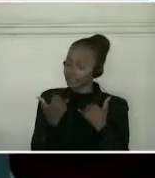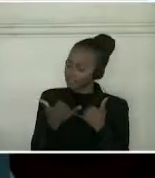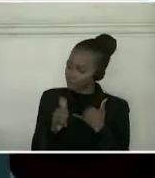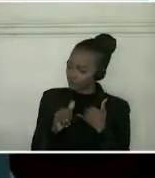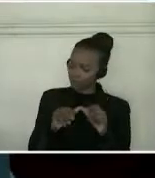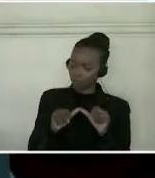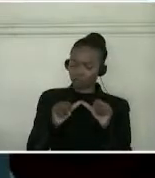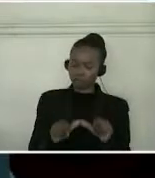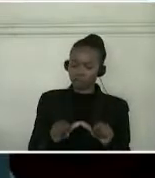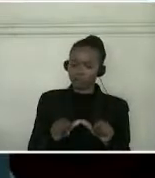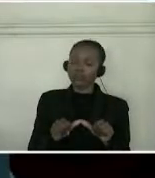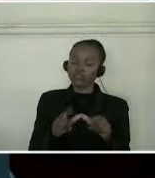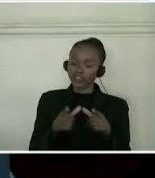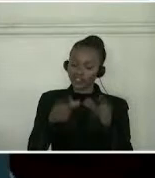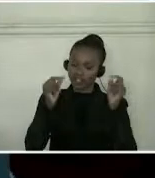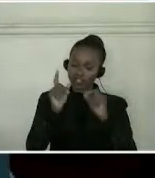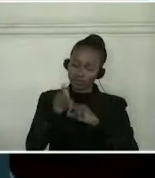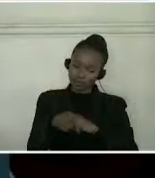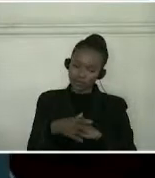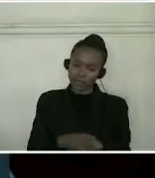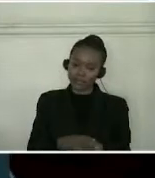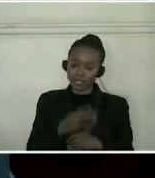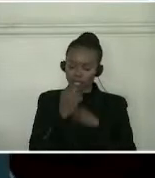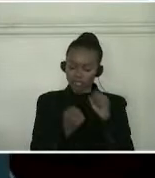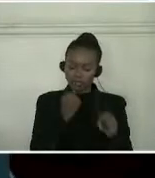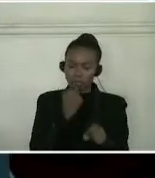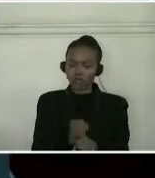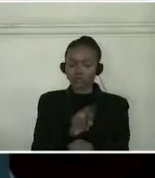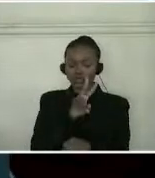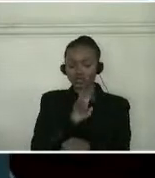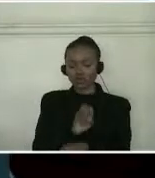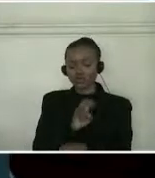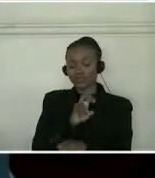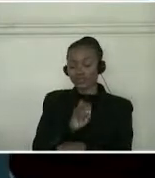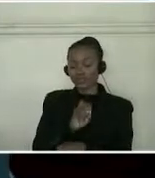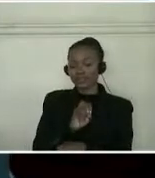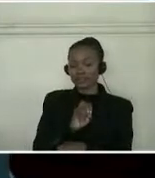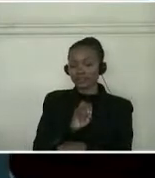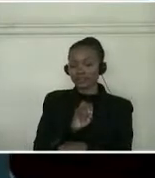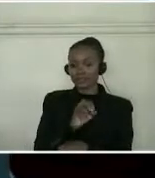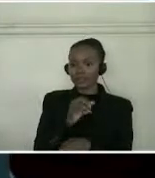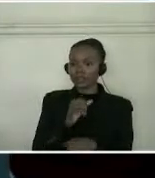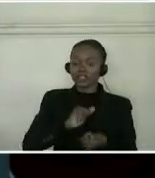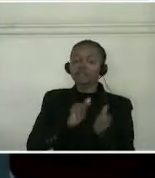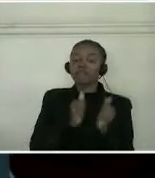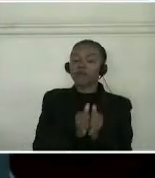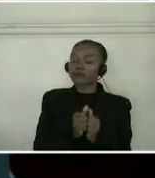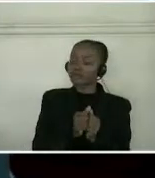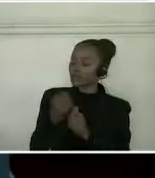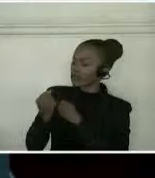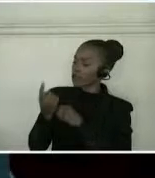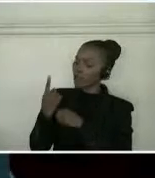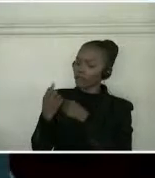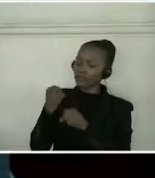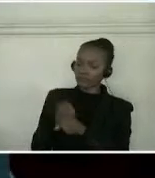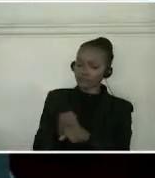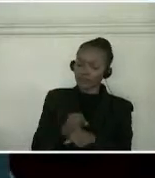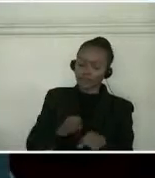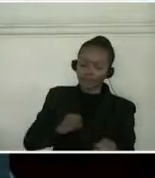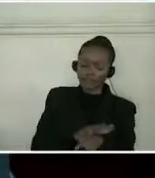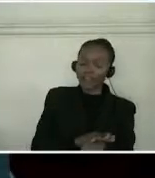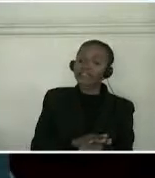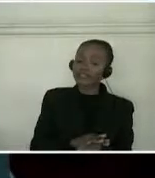activities were highly affected in 2021 due to covert 19 and lockdown regulations this means that many